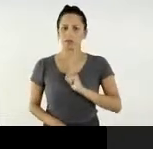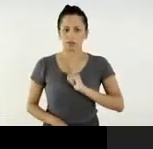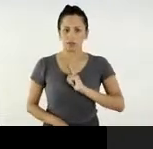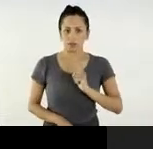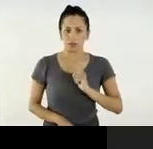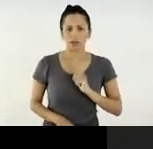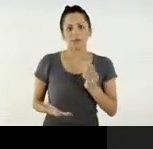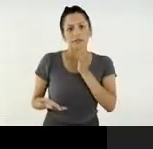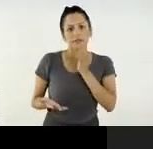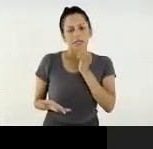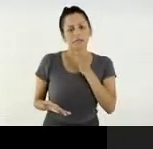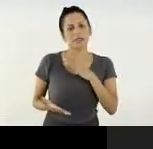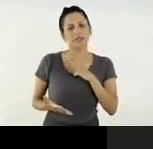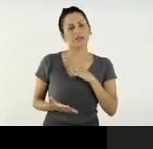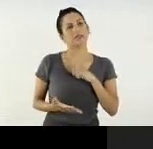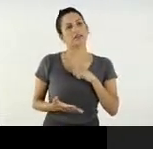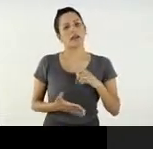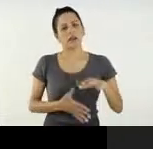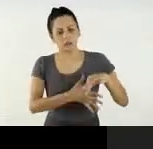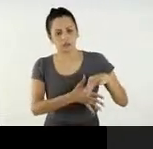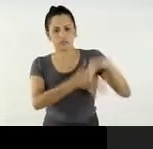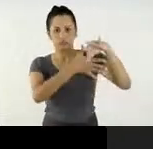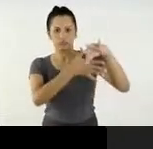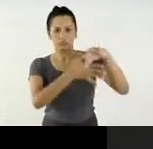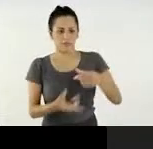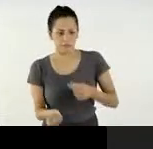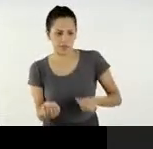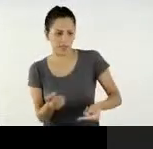general hardships of rural existence.